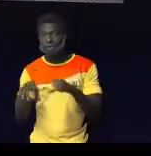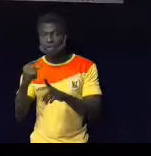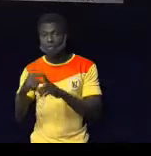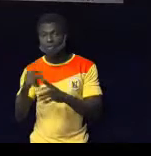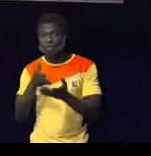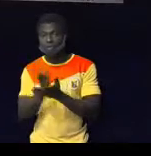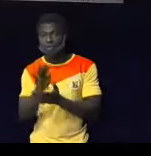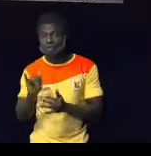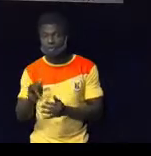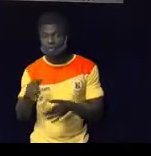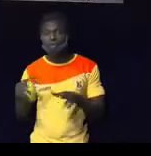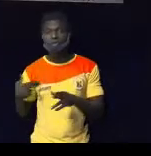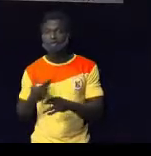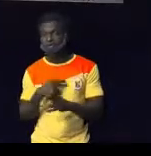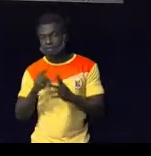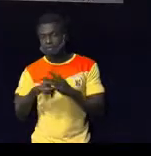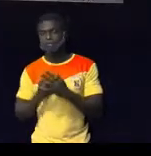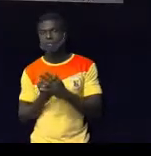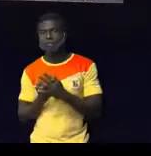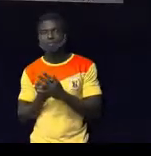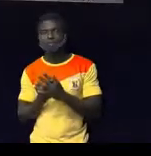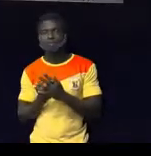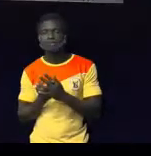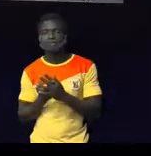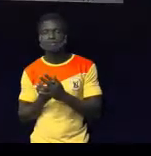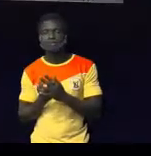correctly? Then let's start.